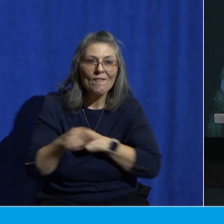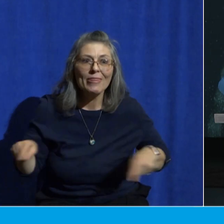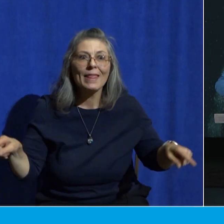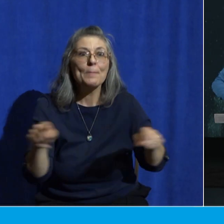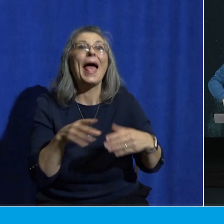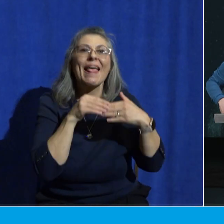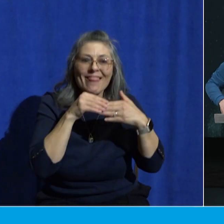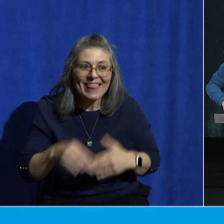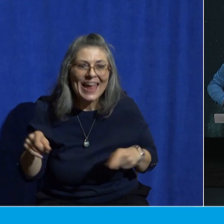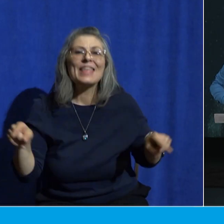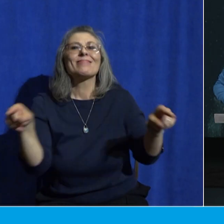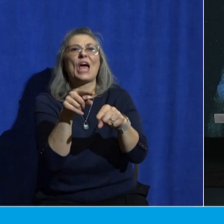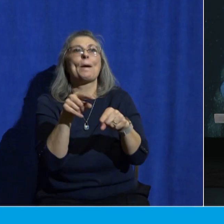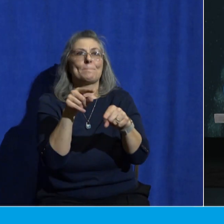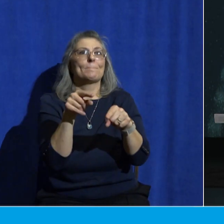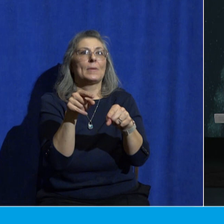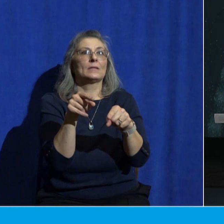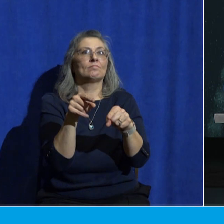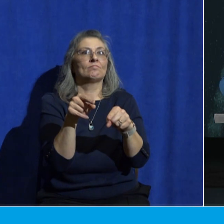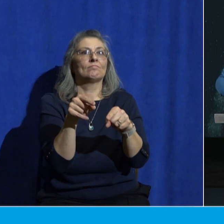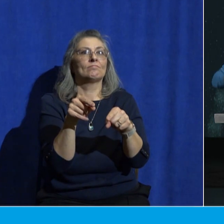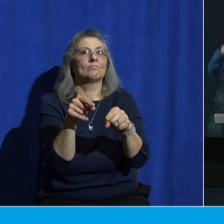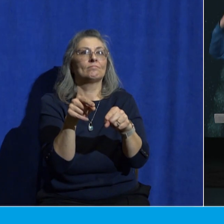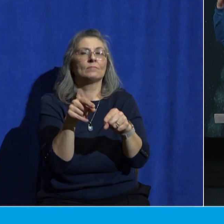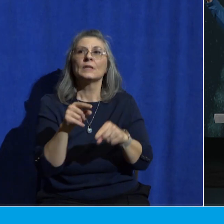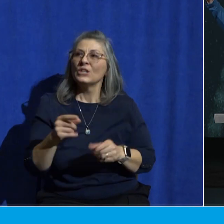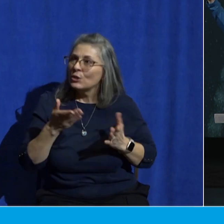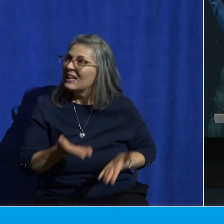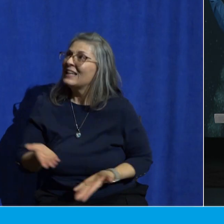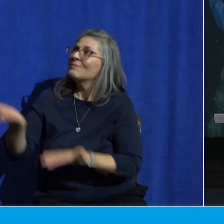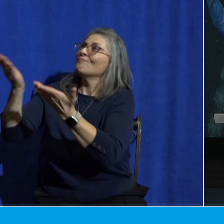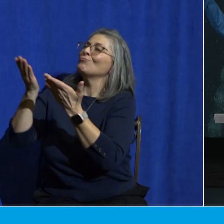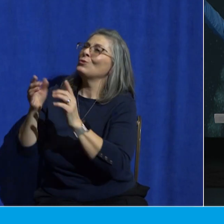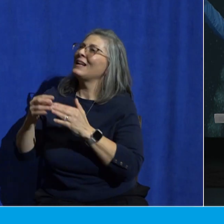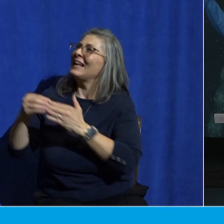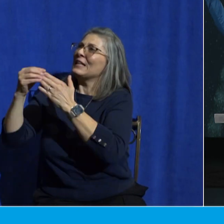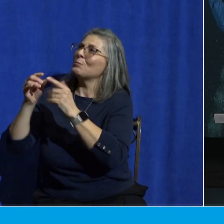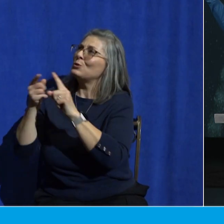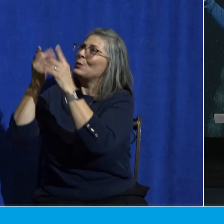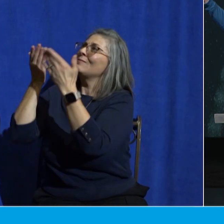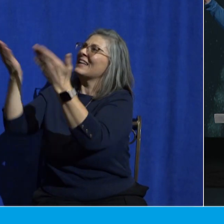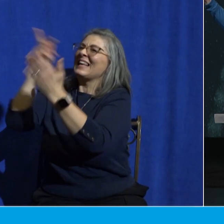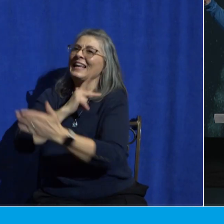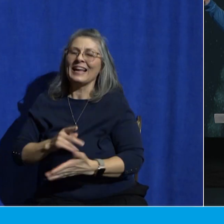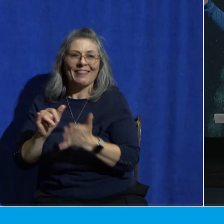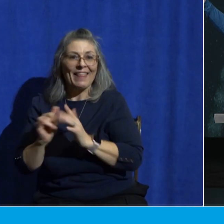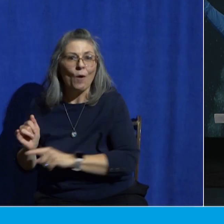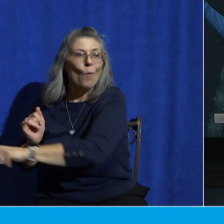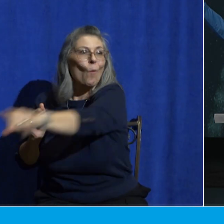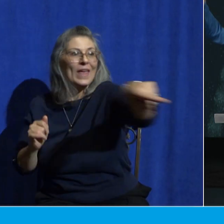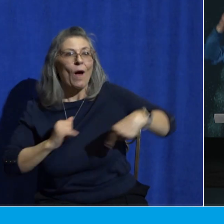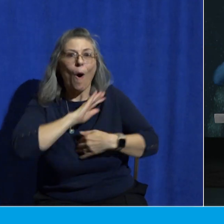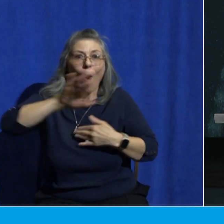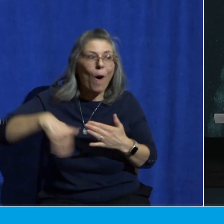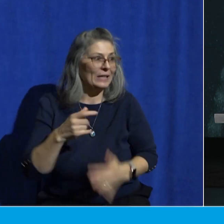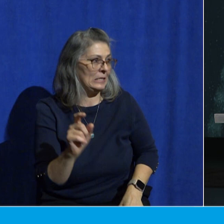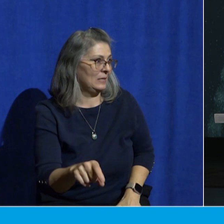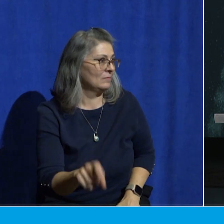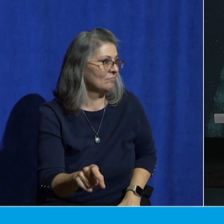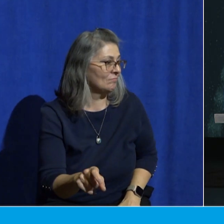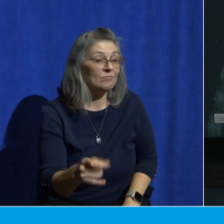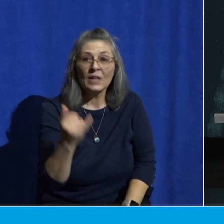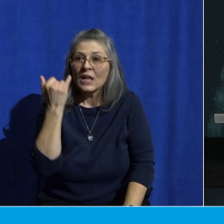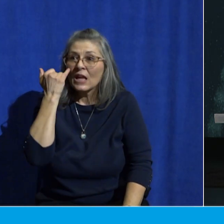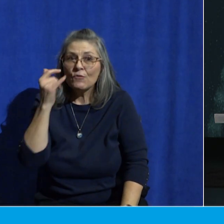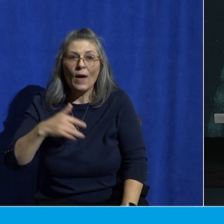leading all kinds of people around us to the King that we need. If we are